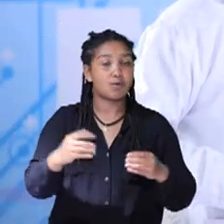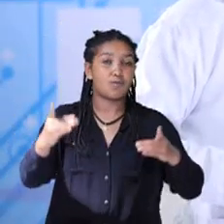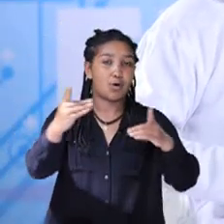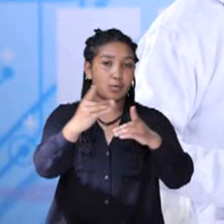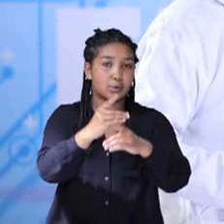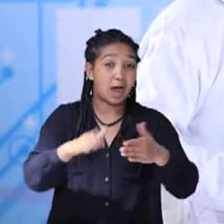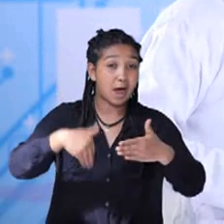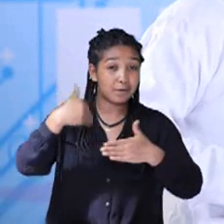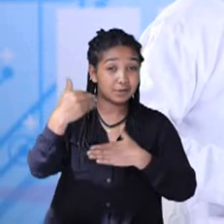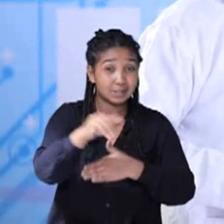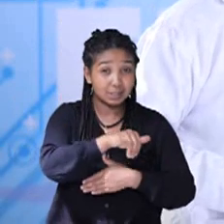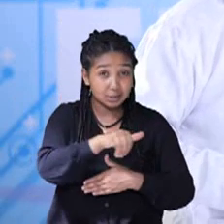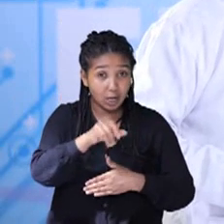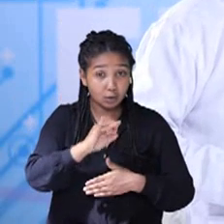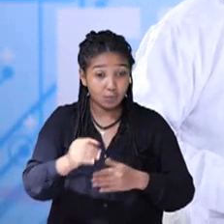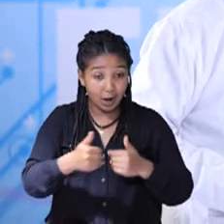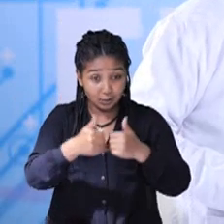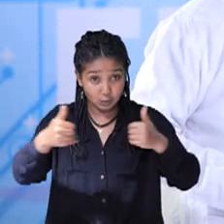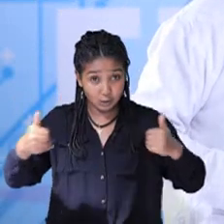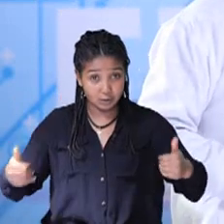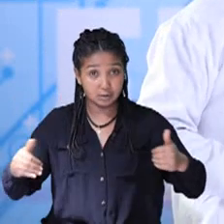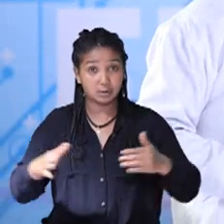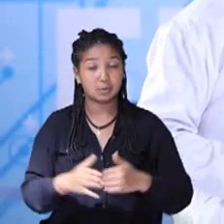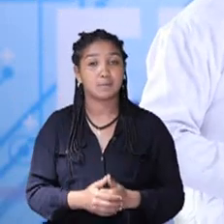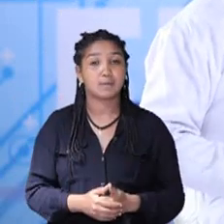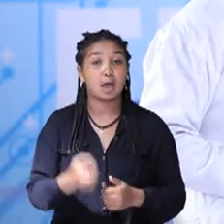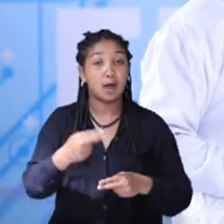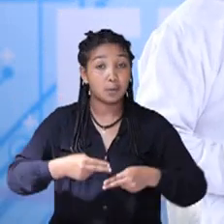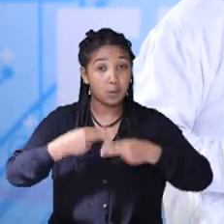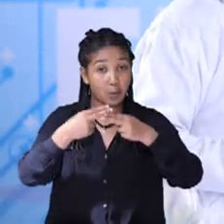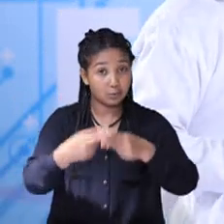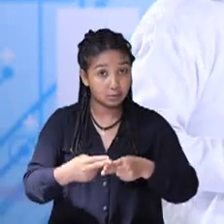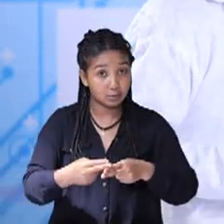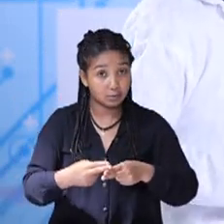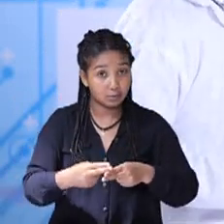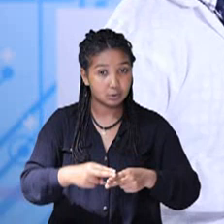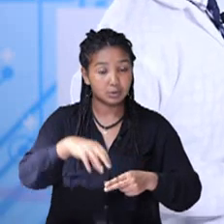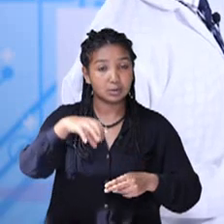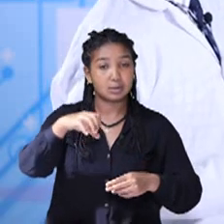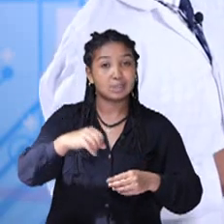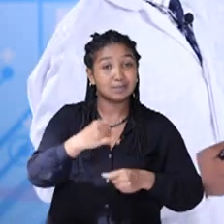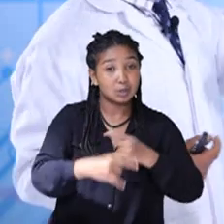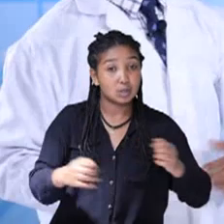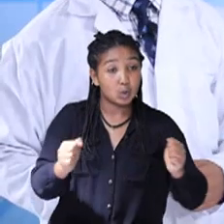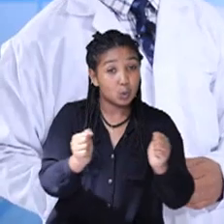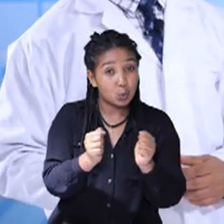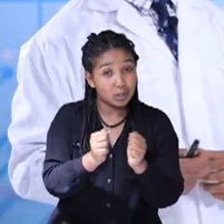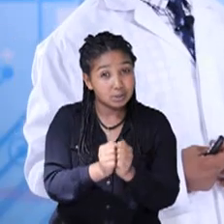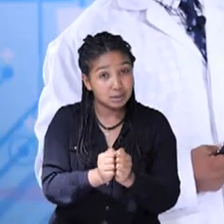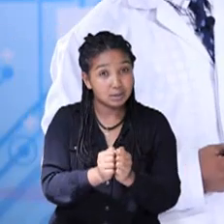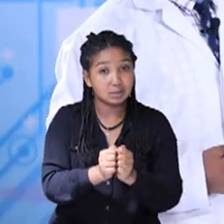formed after such kind of isolations are called species with